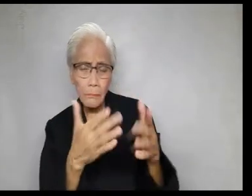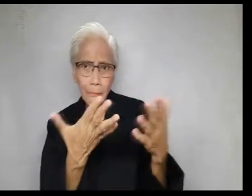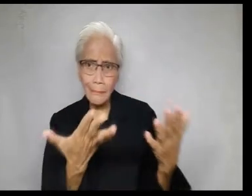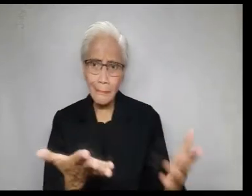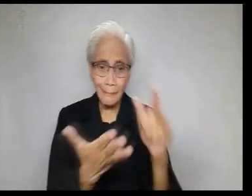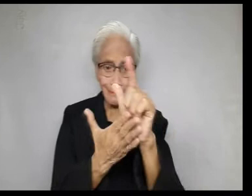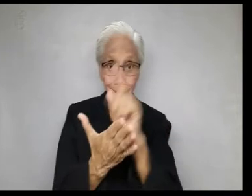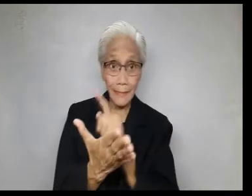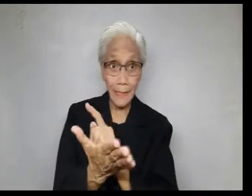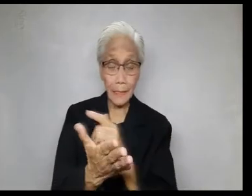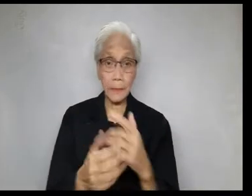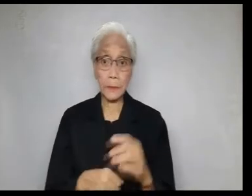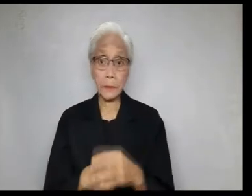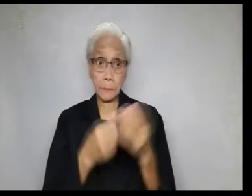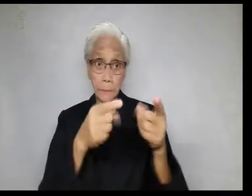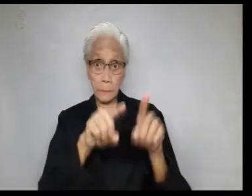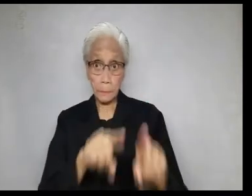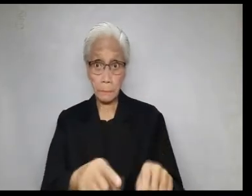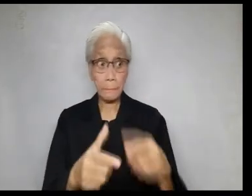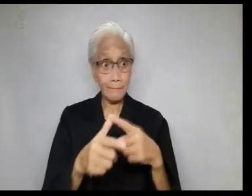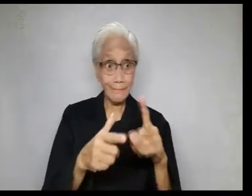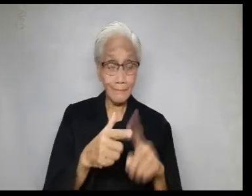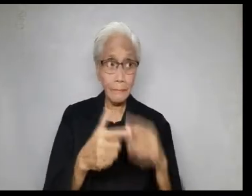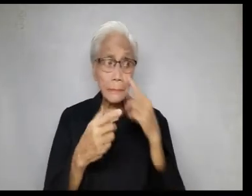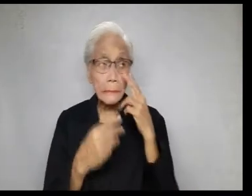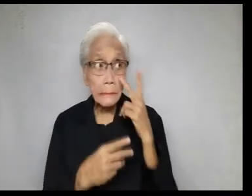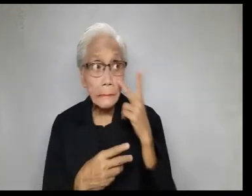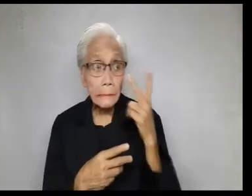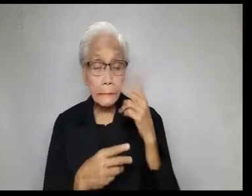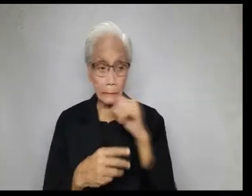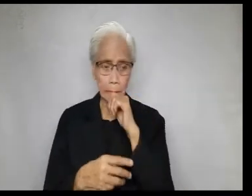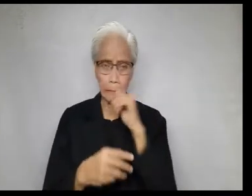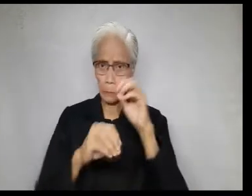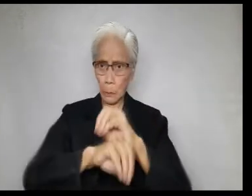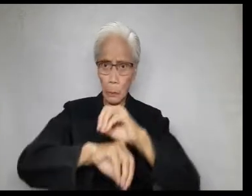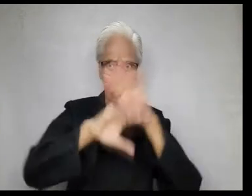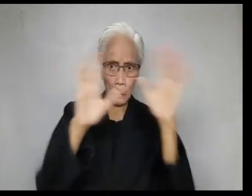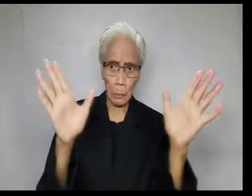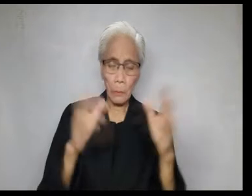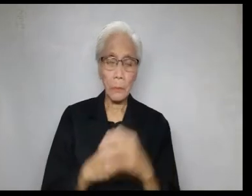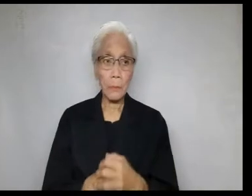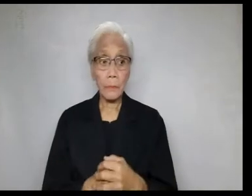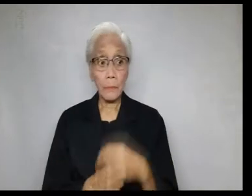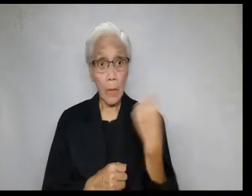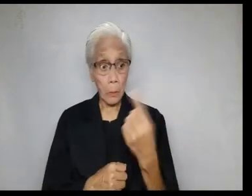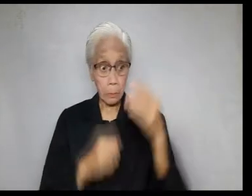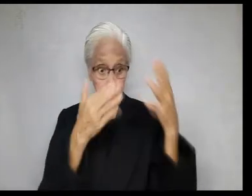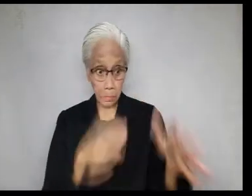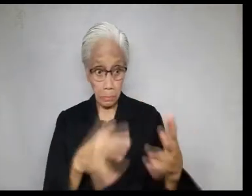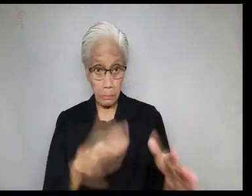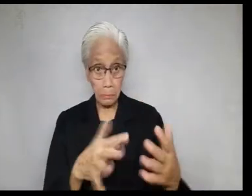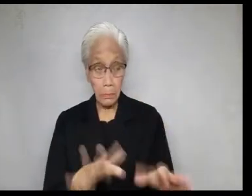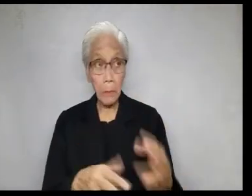obvious lessons in the event. Then we delve into the not-so-obvious things we find in the encounter. Only then shall